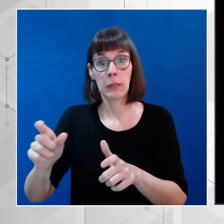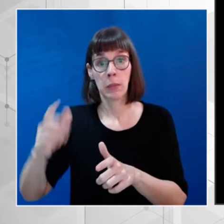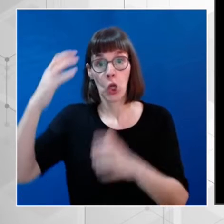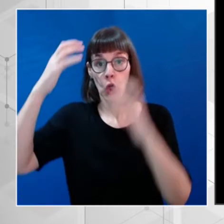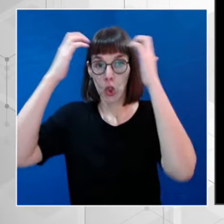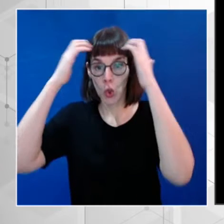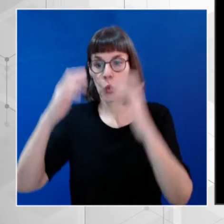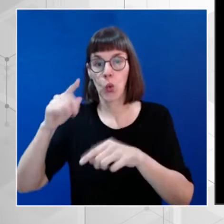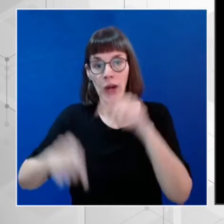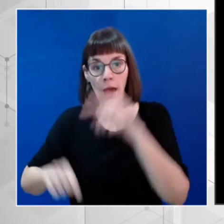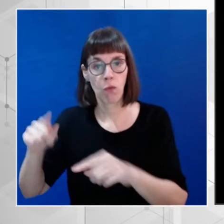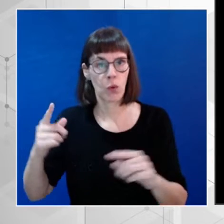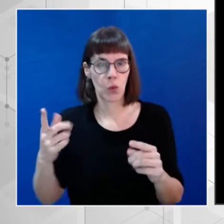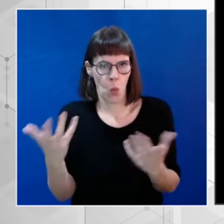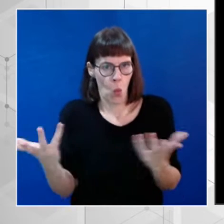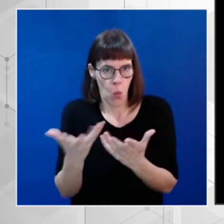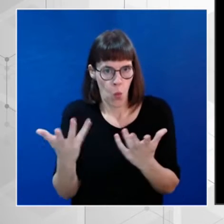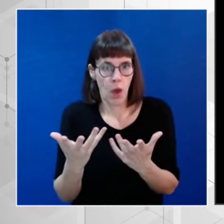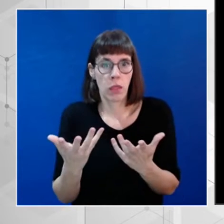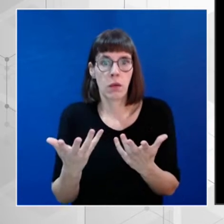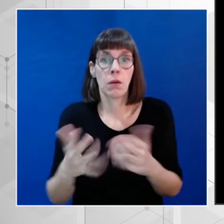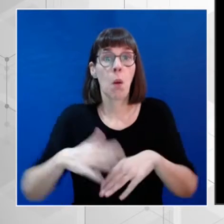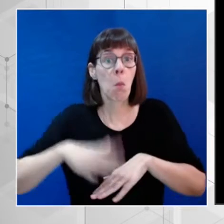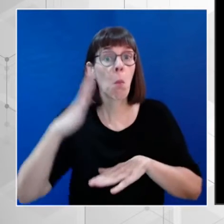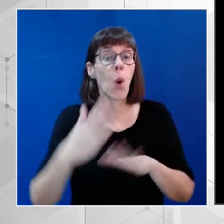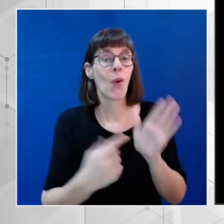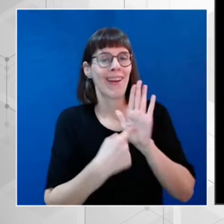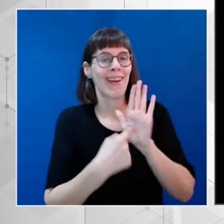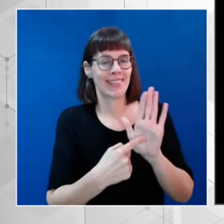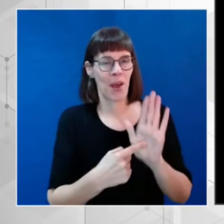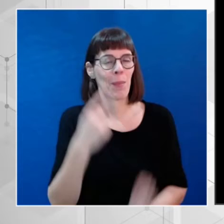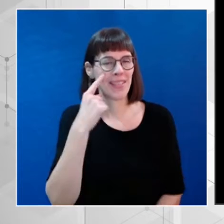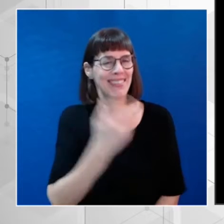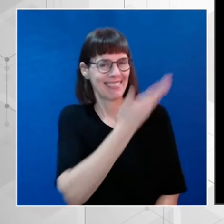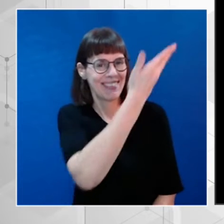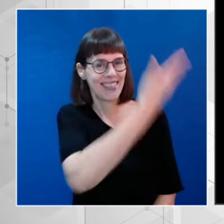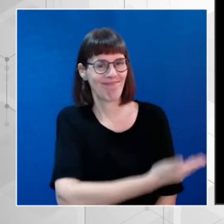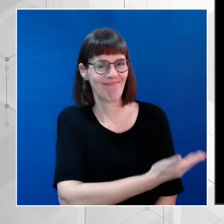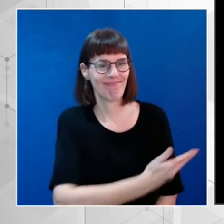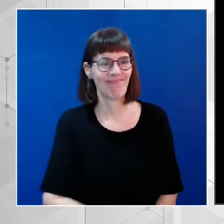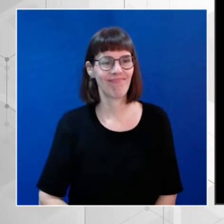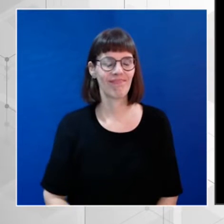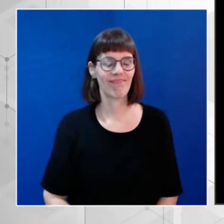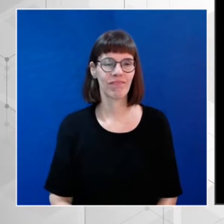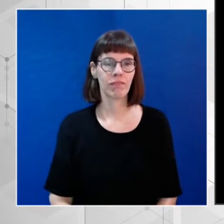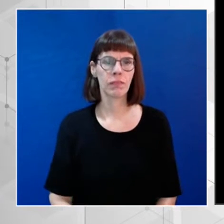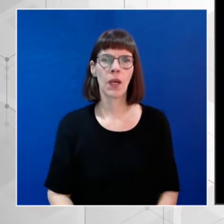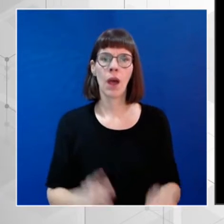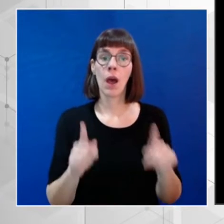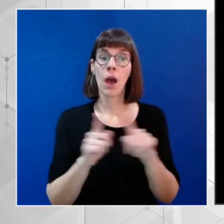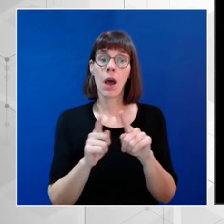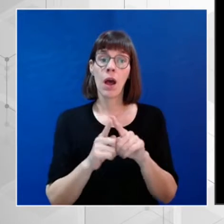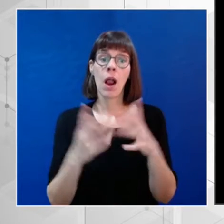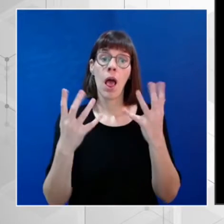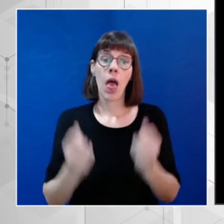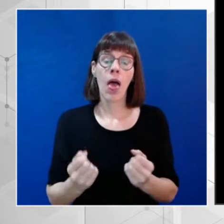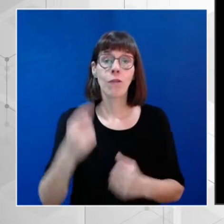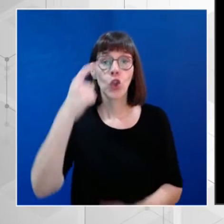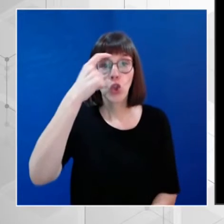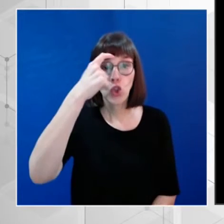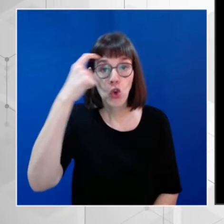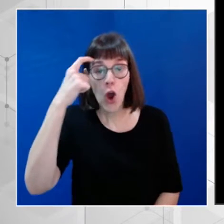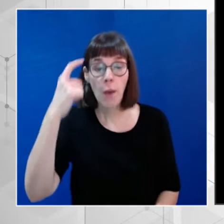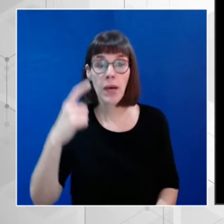conditions? Sure, there you are. For example, trauma, epilepsy,